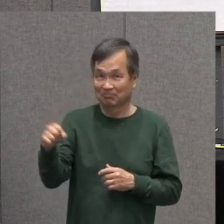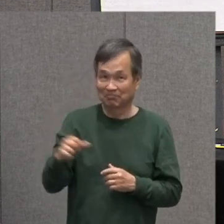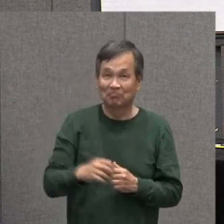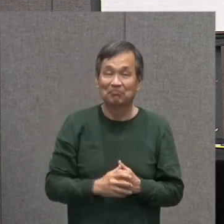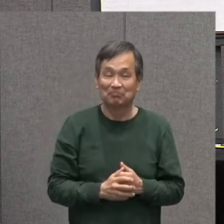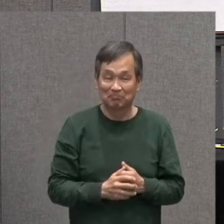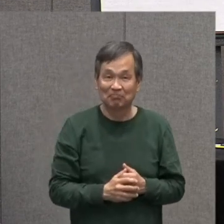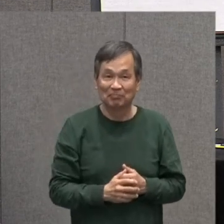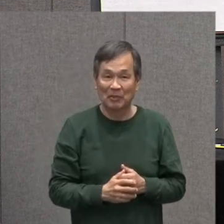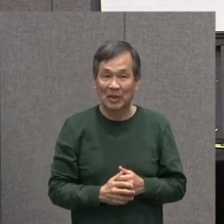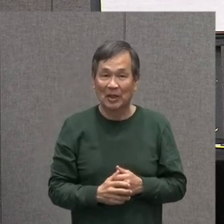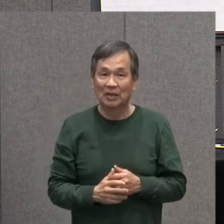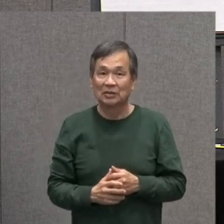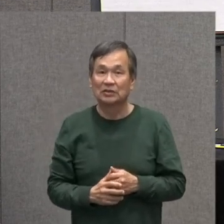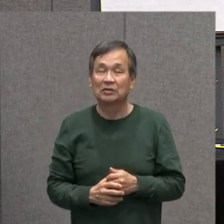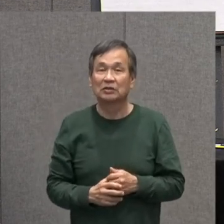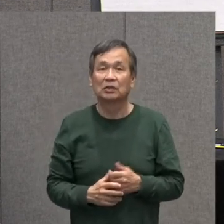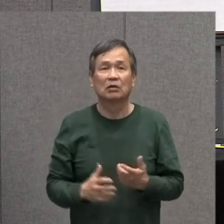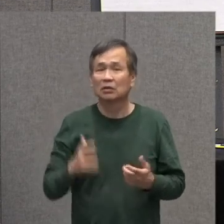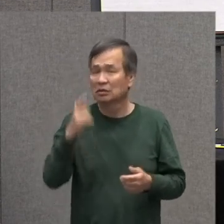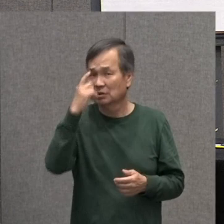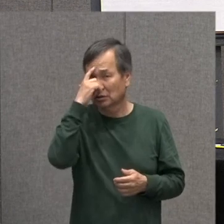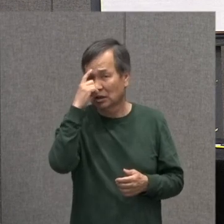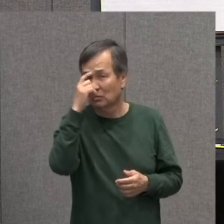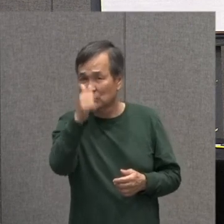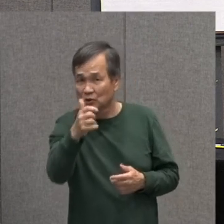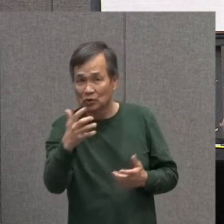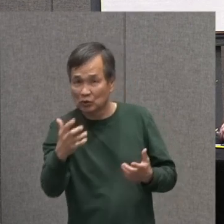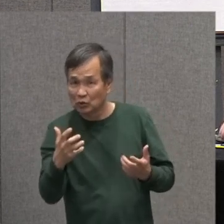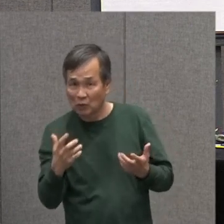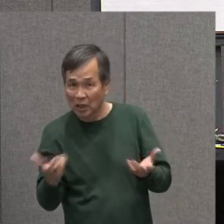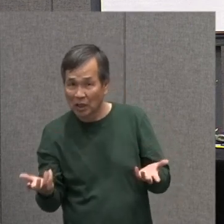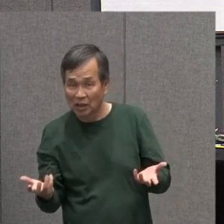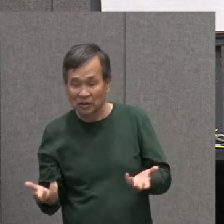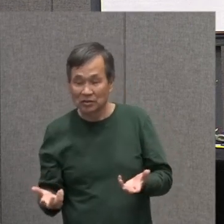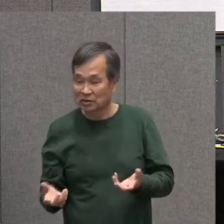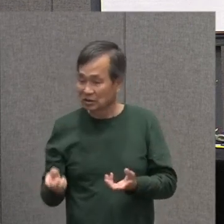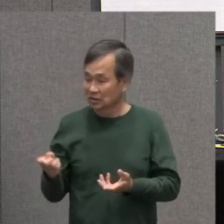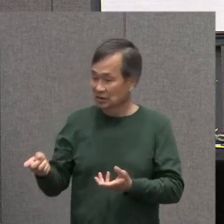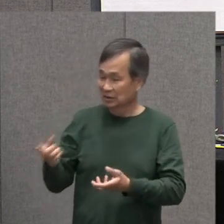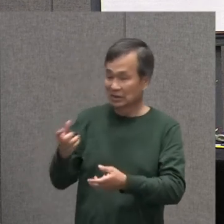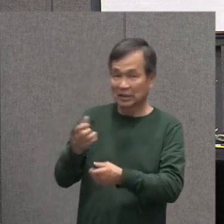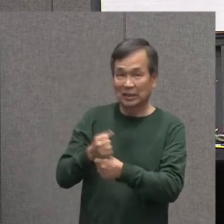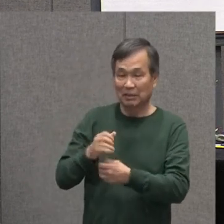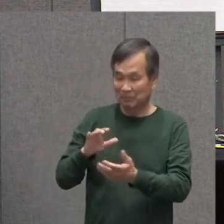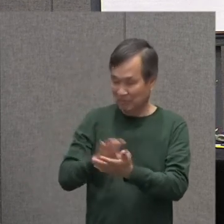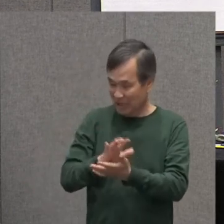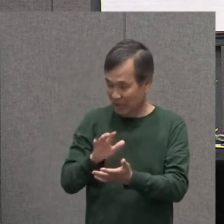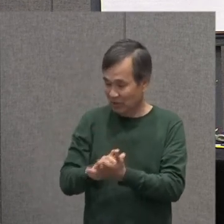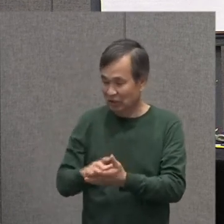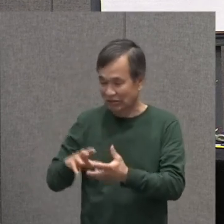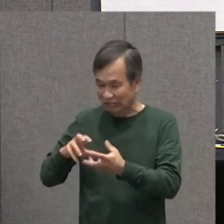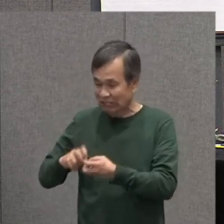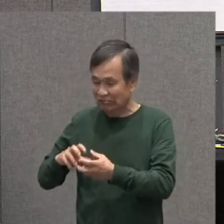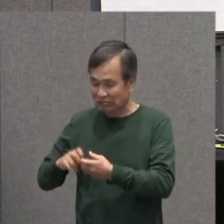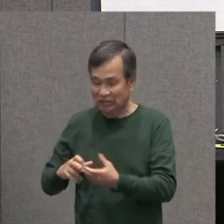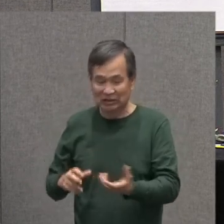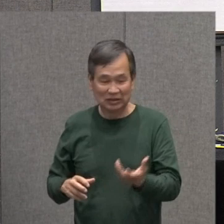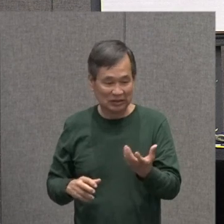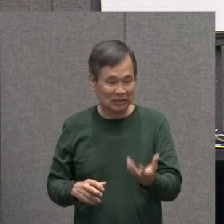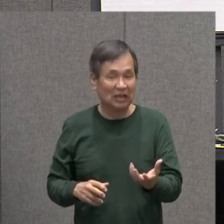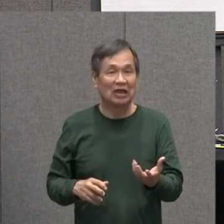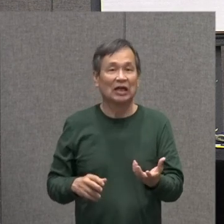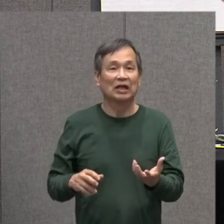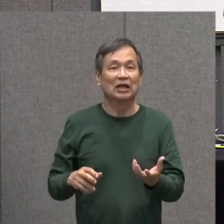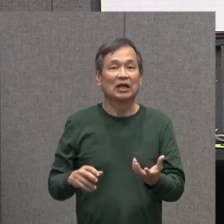So what you would do, if that's a look that you want with your hat, you would just sort of attach pieces together and